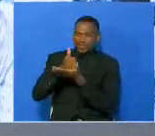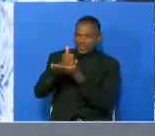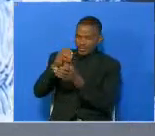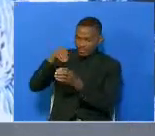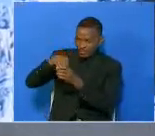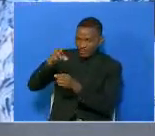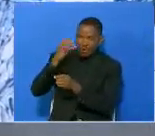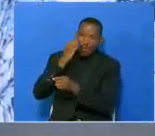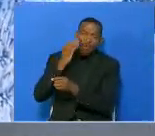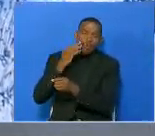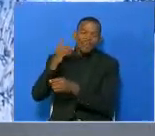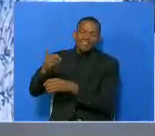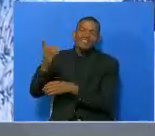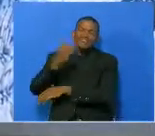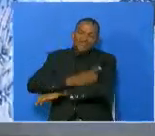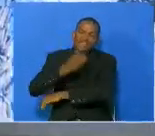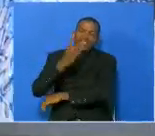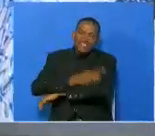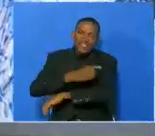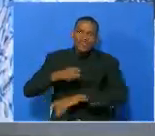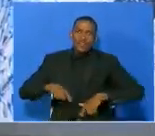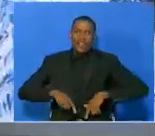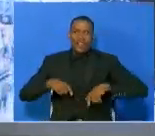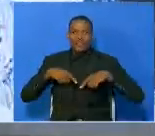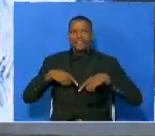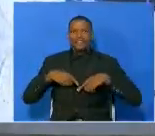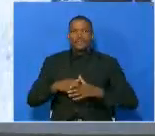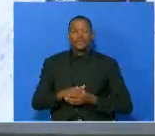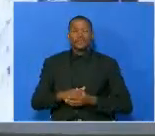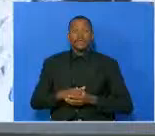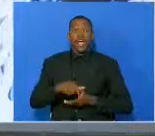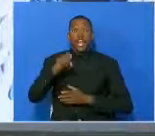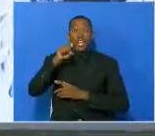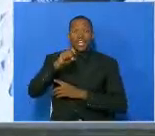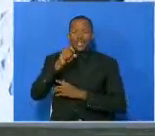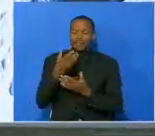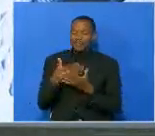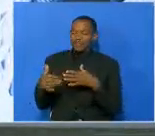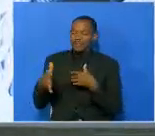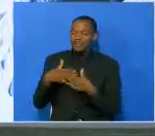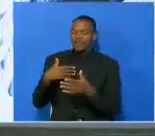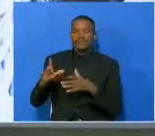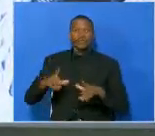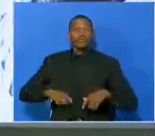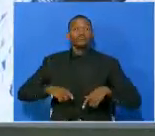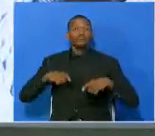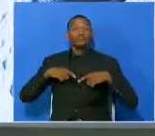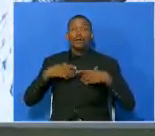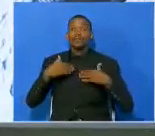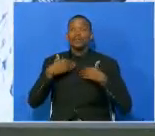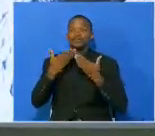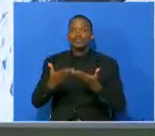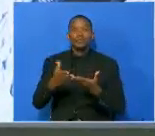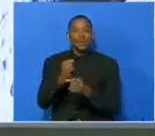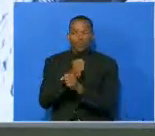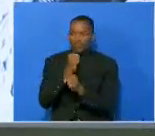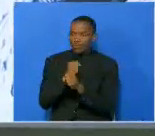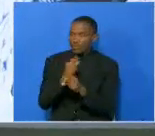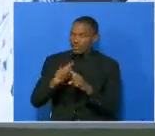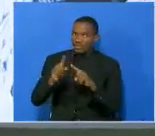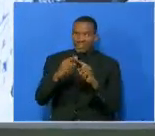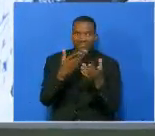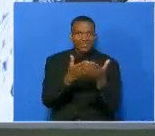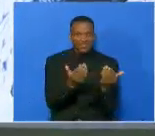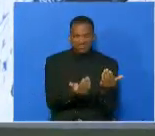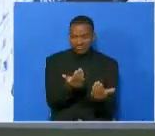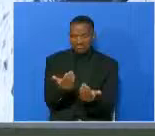and their daily living. We need certain things to be able to survive. We need certain things to be able to function properly as